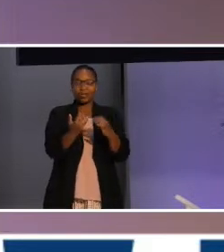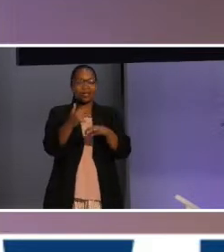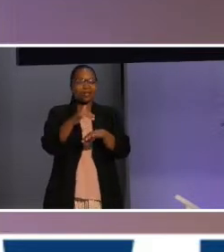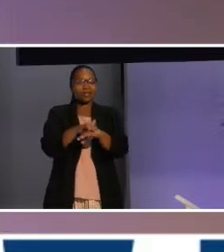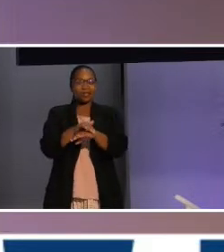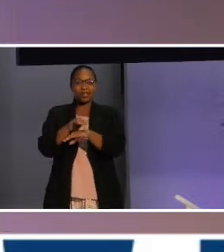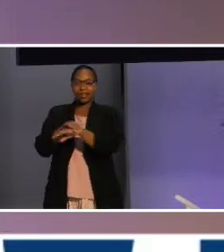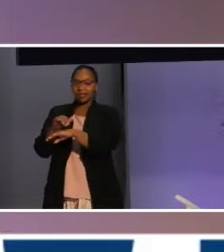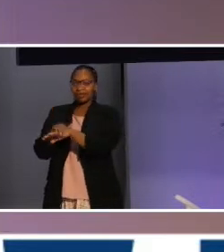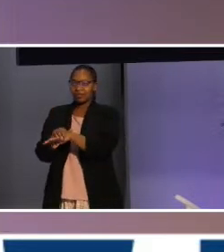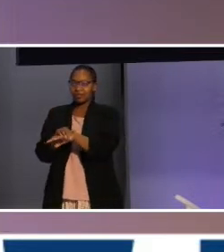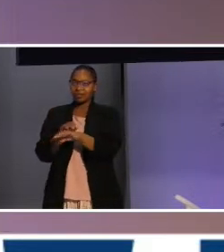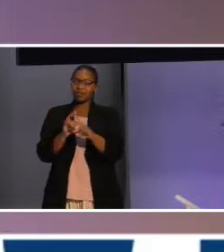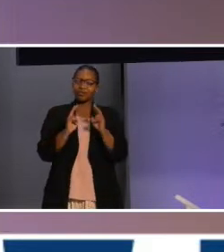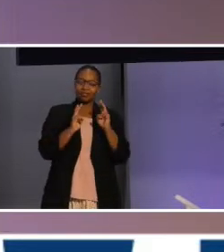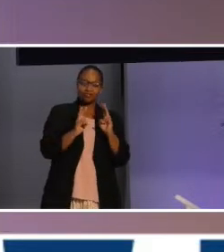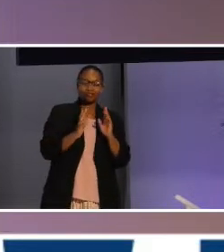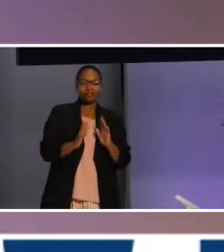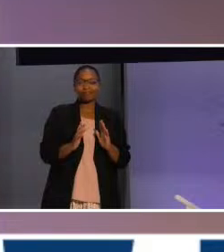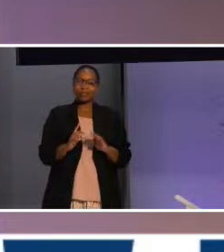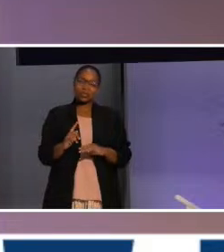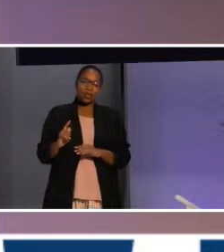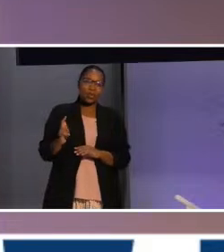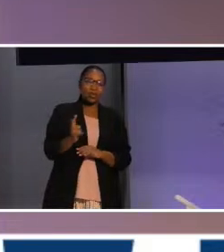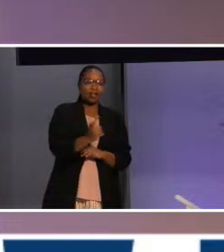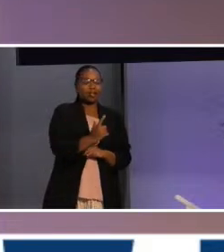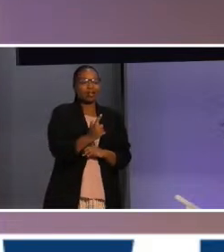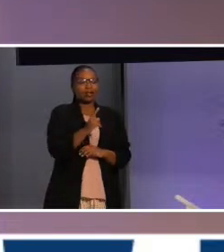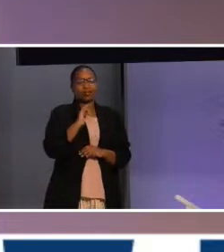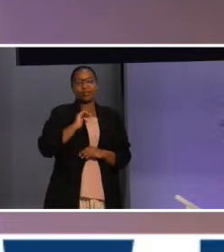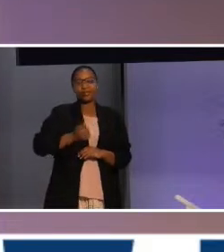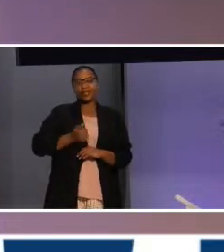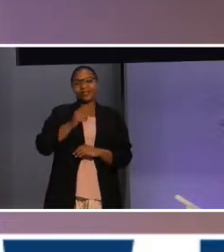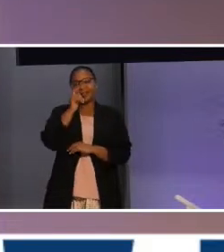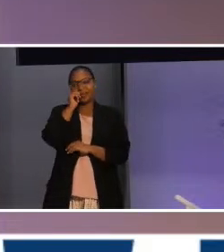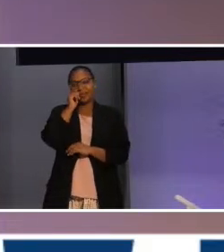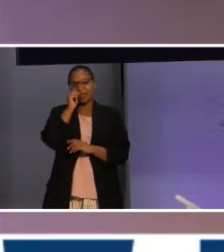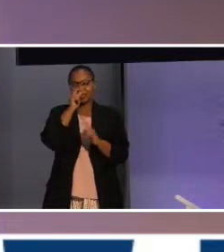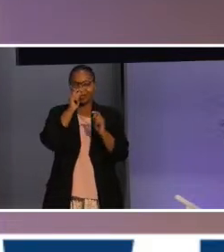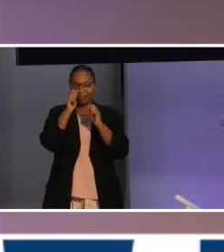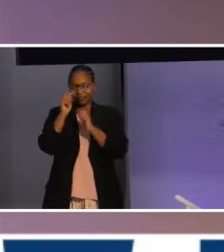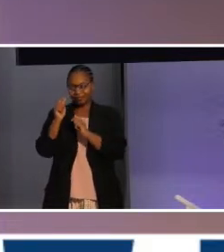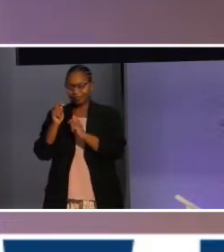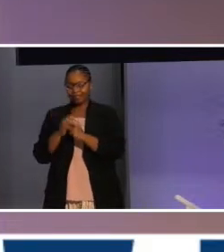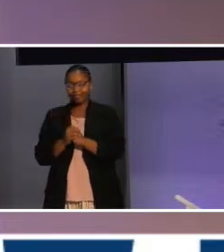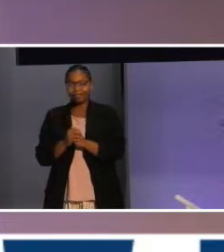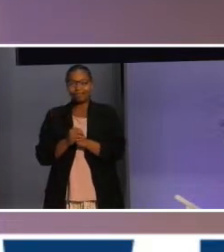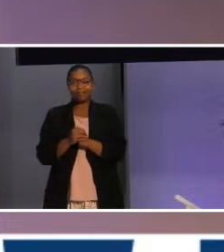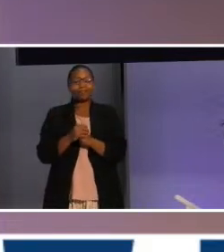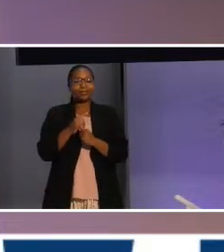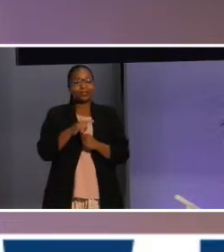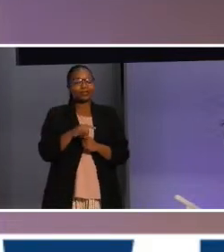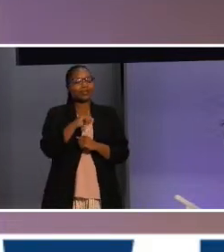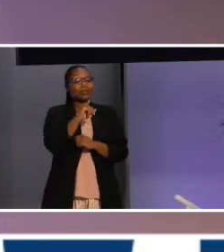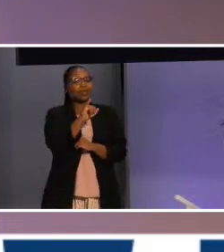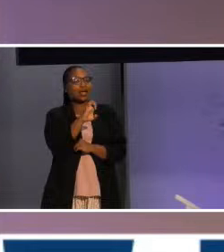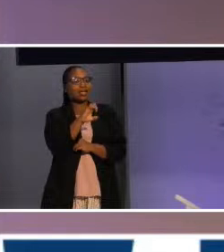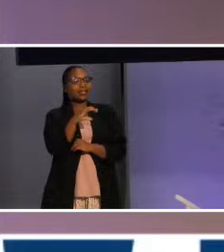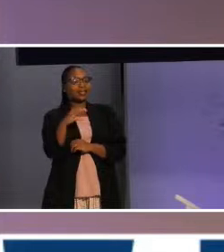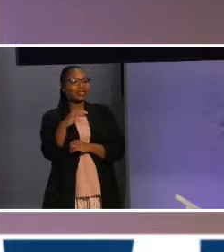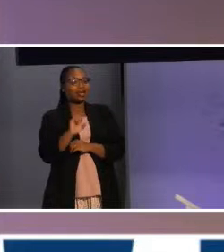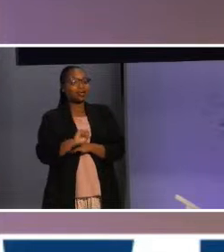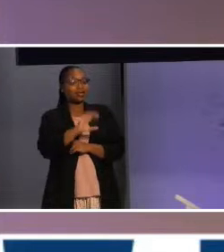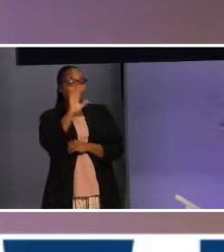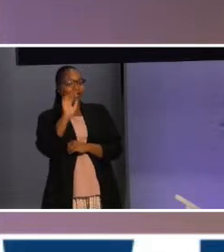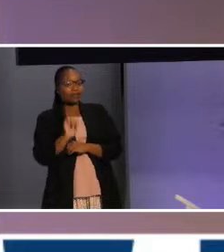friends, distinguished guests, ladies and gentlemen, on behalf of the Electoral Commission of South